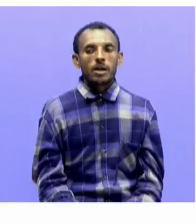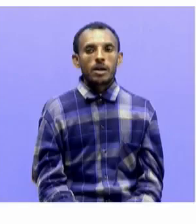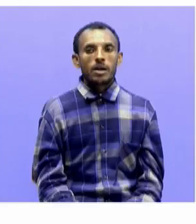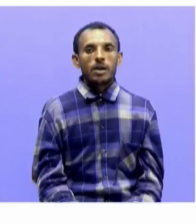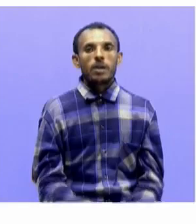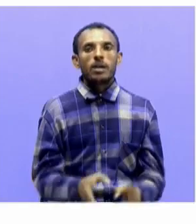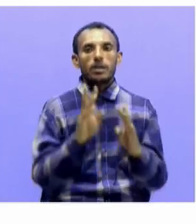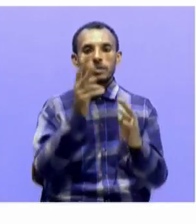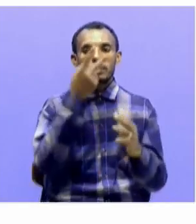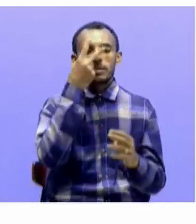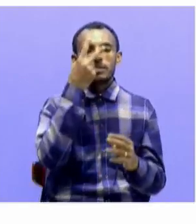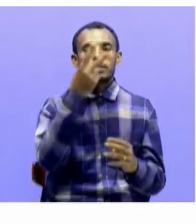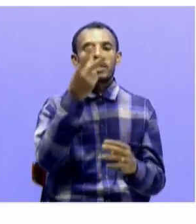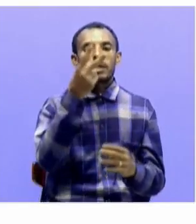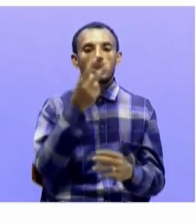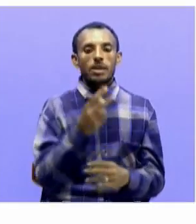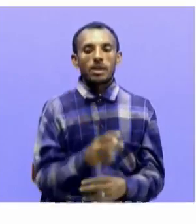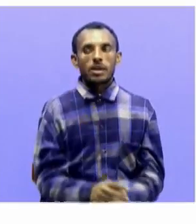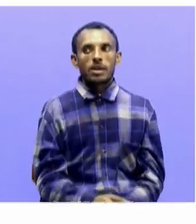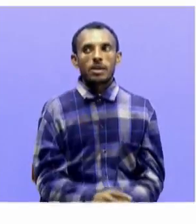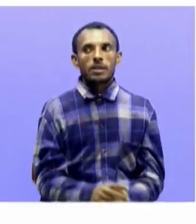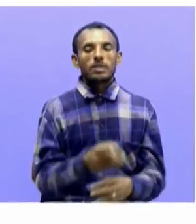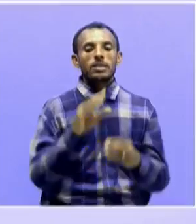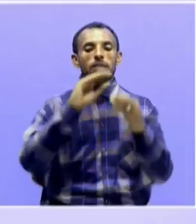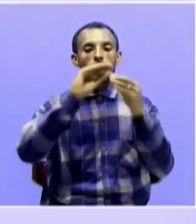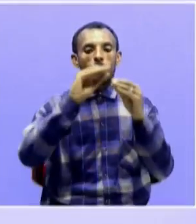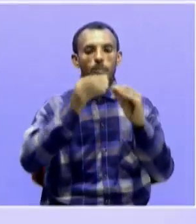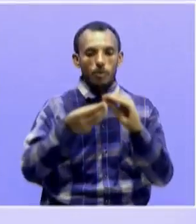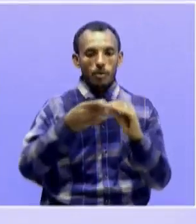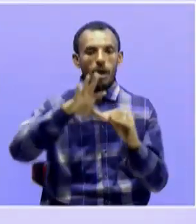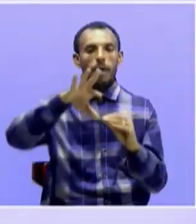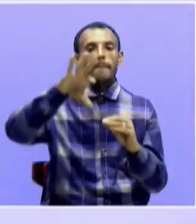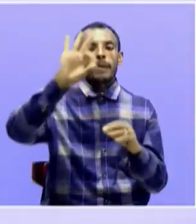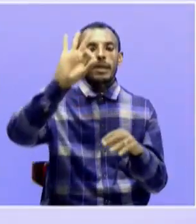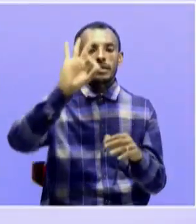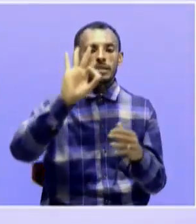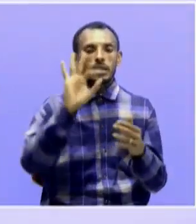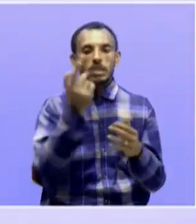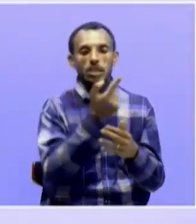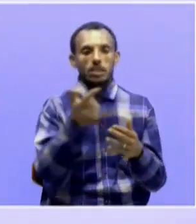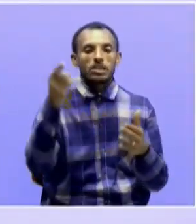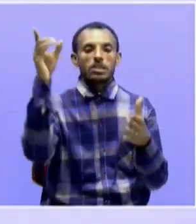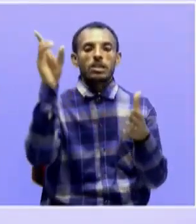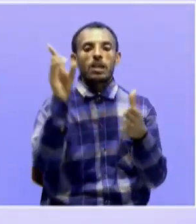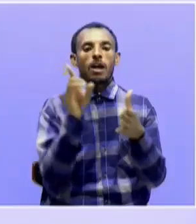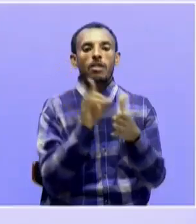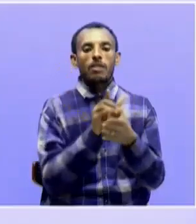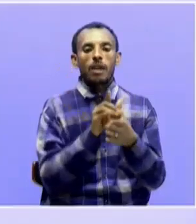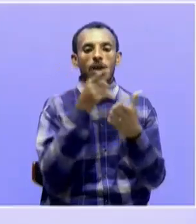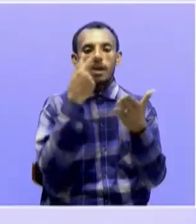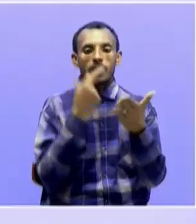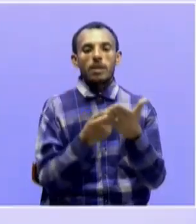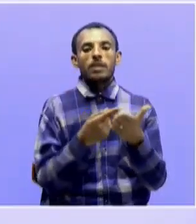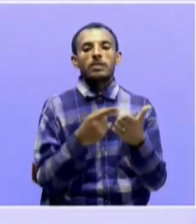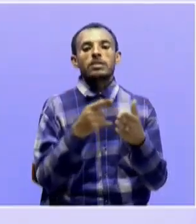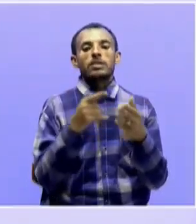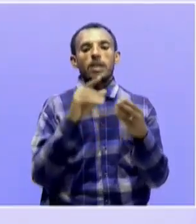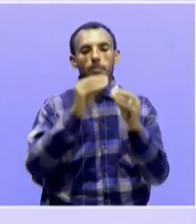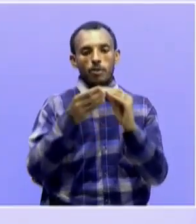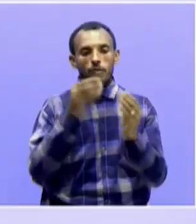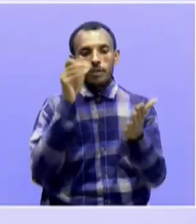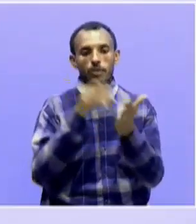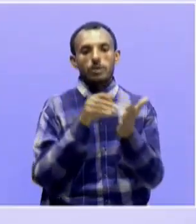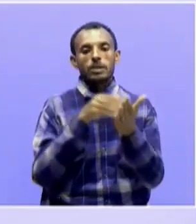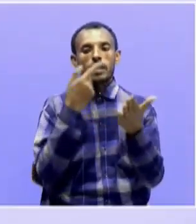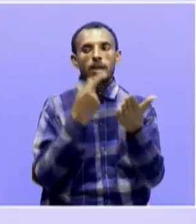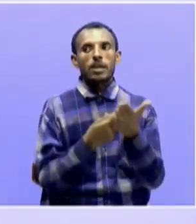let's see the number of appearance of each data here, or the number of frequency of each data.